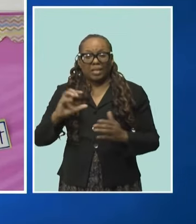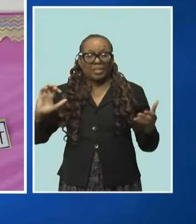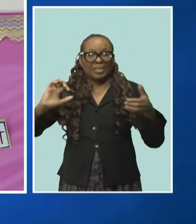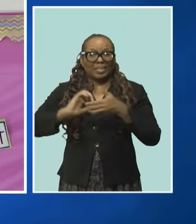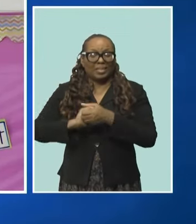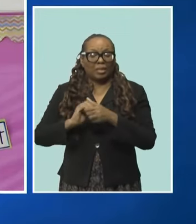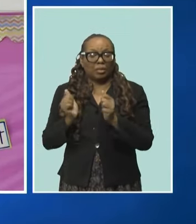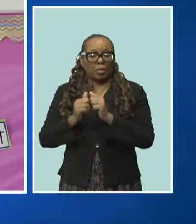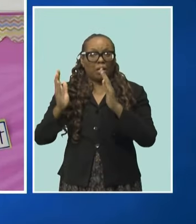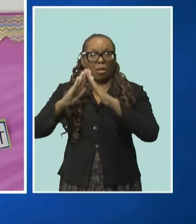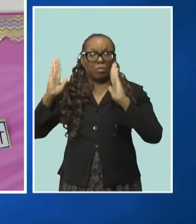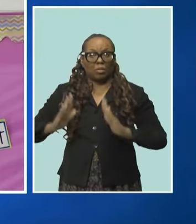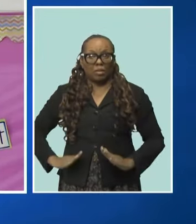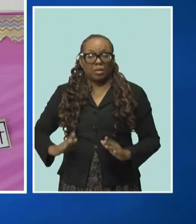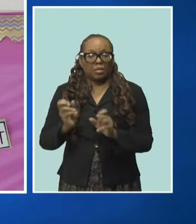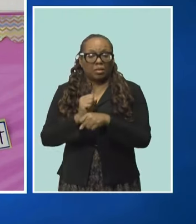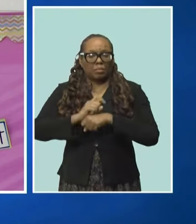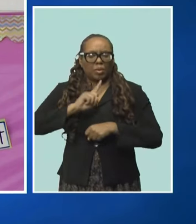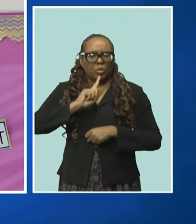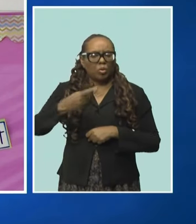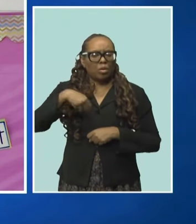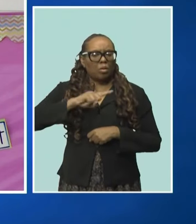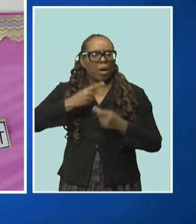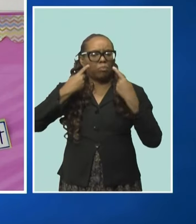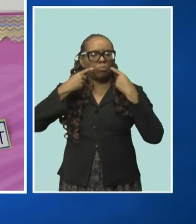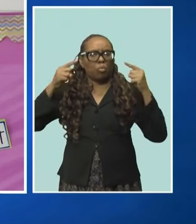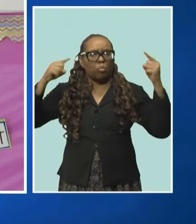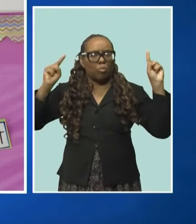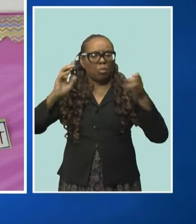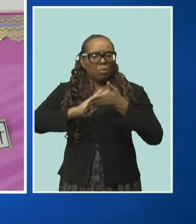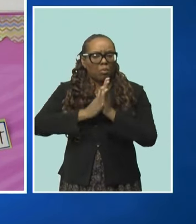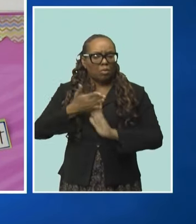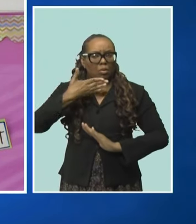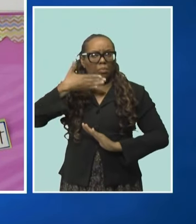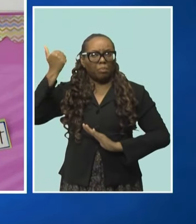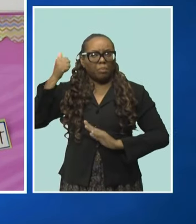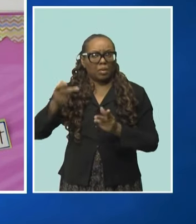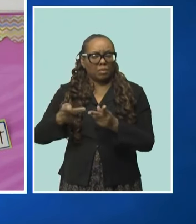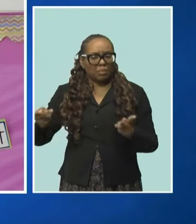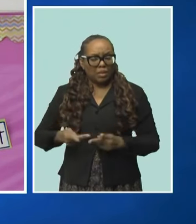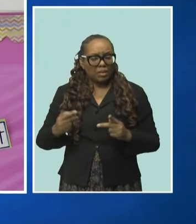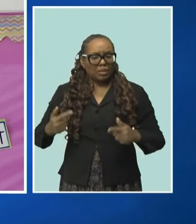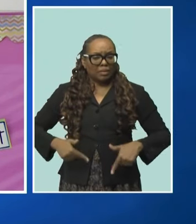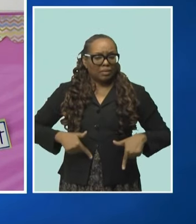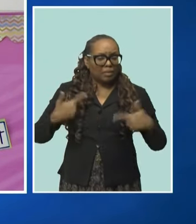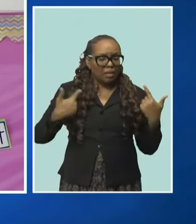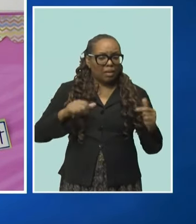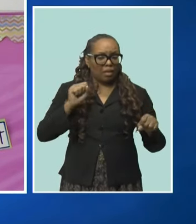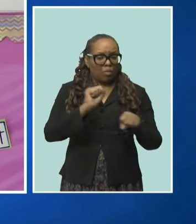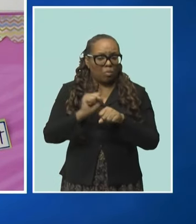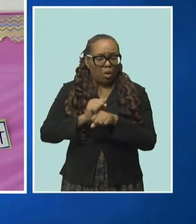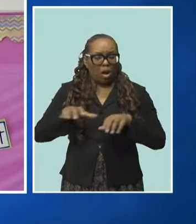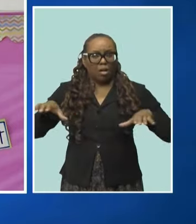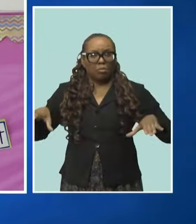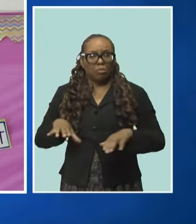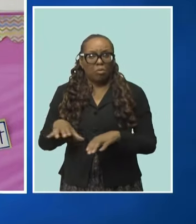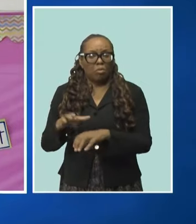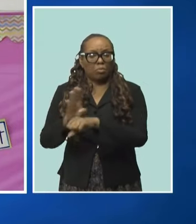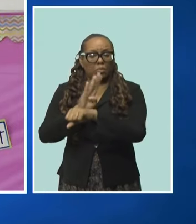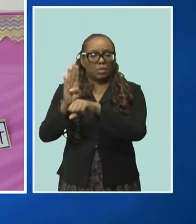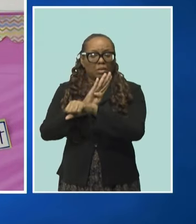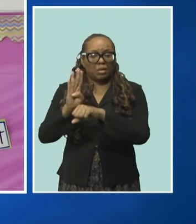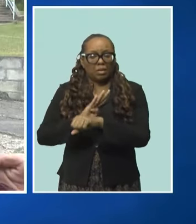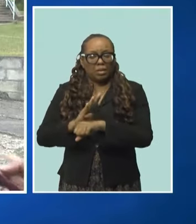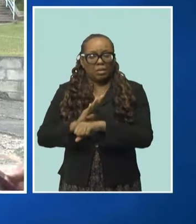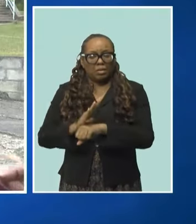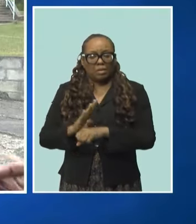truly flourish and to allow Barbados to become the best place to live, work, do business, raise children and educate